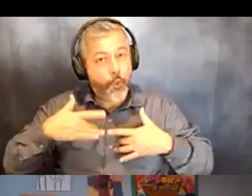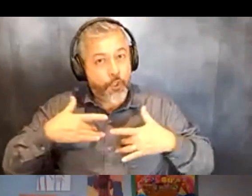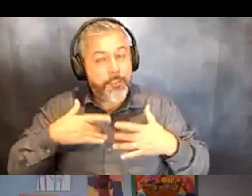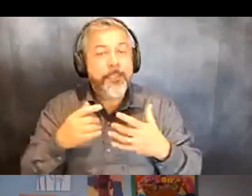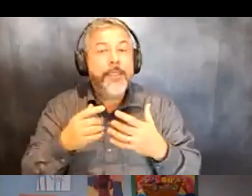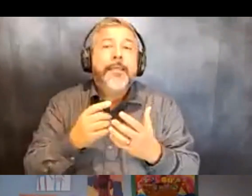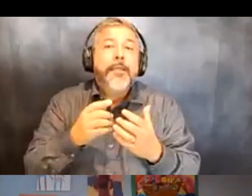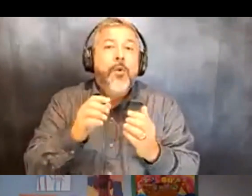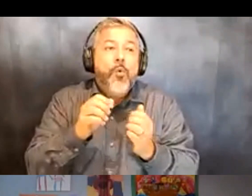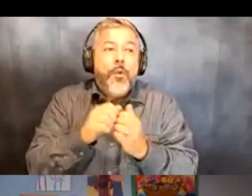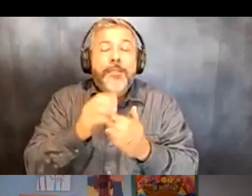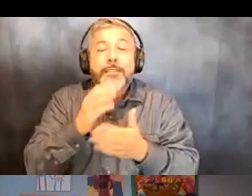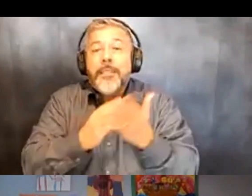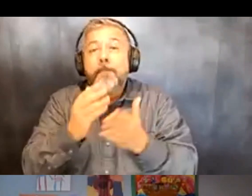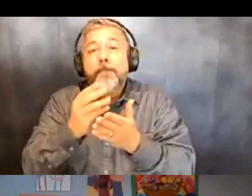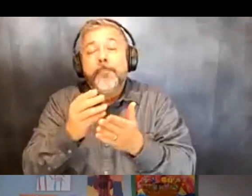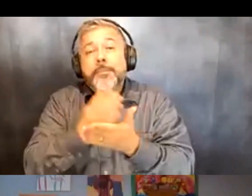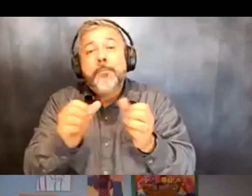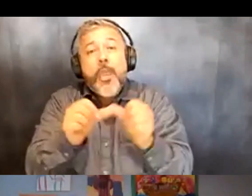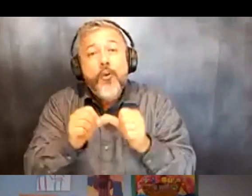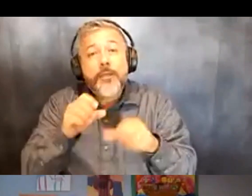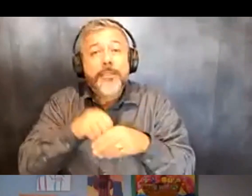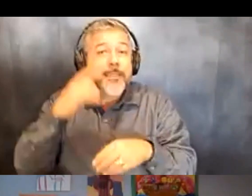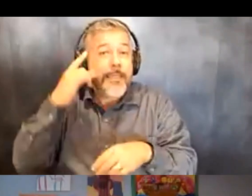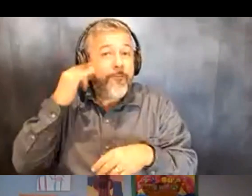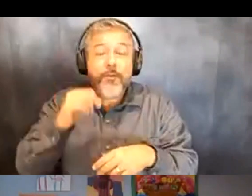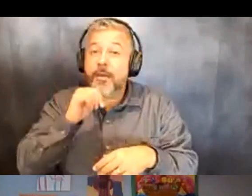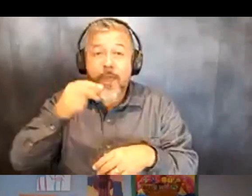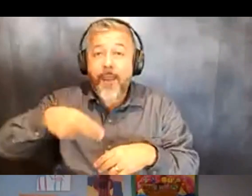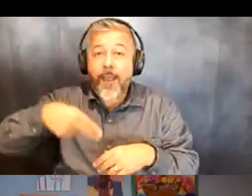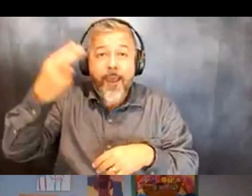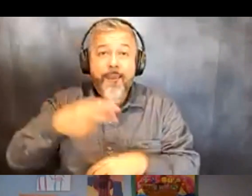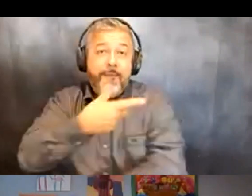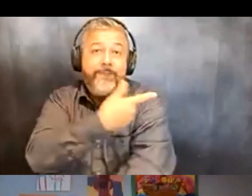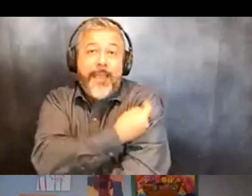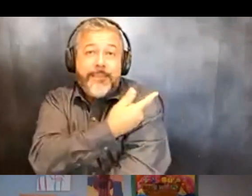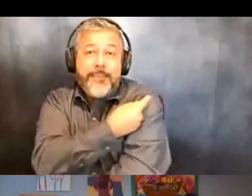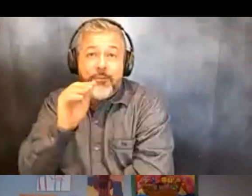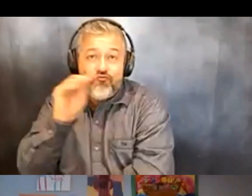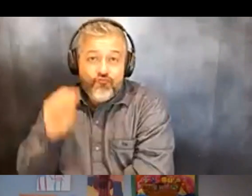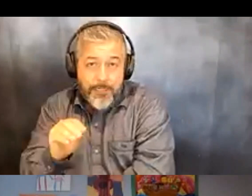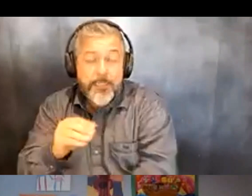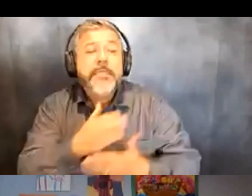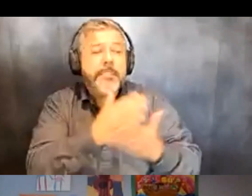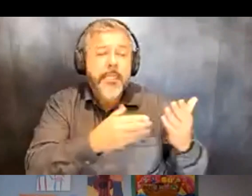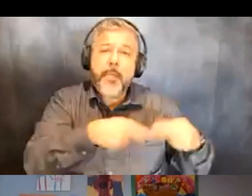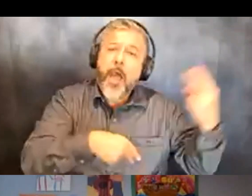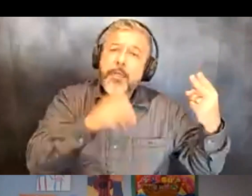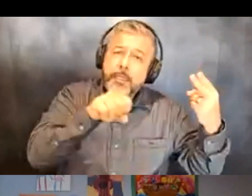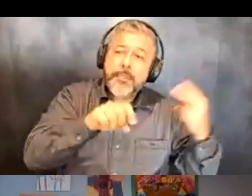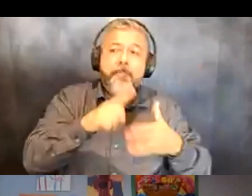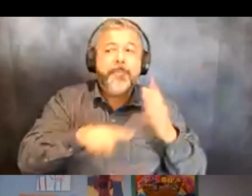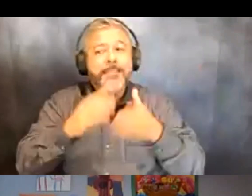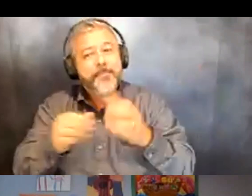don't necessarily have high vaccine rates that I know many of you live and work in. And I just